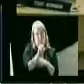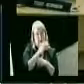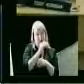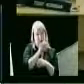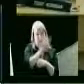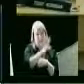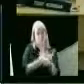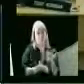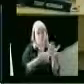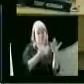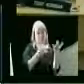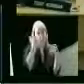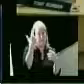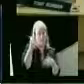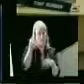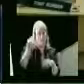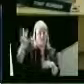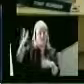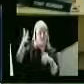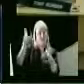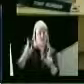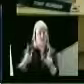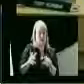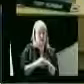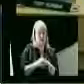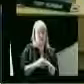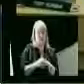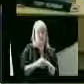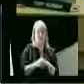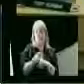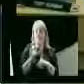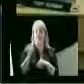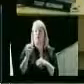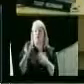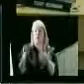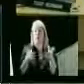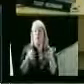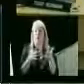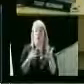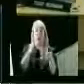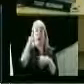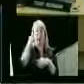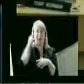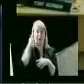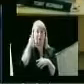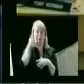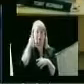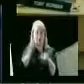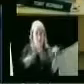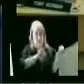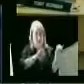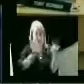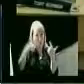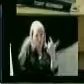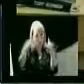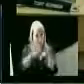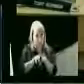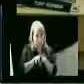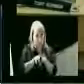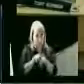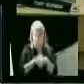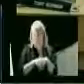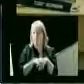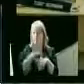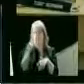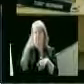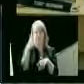recommendation for the third party hearing officer. So, I think the vote was unanimous. If